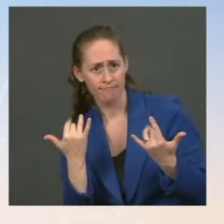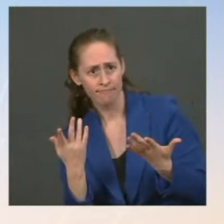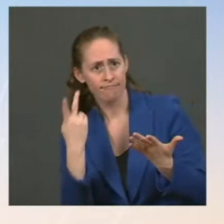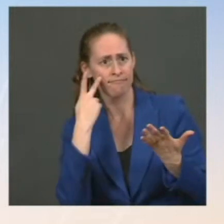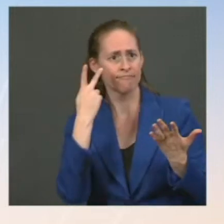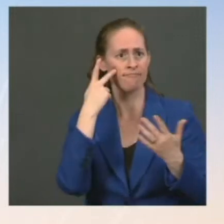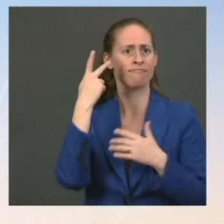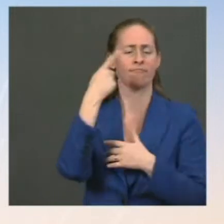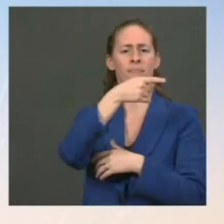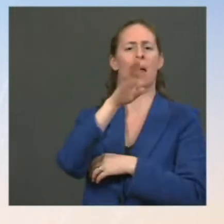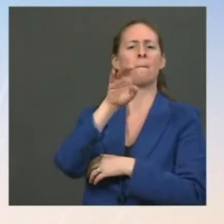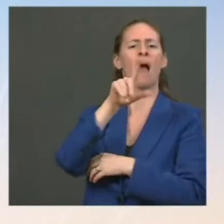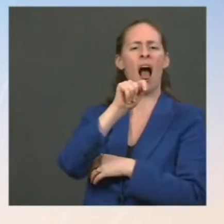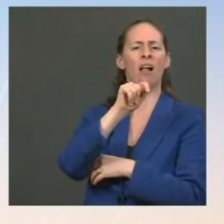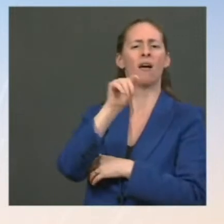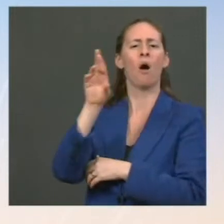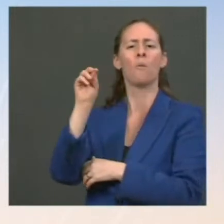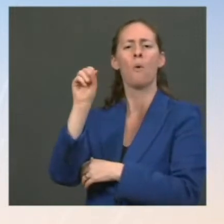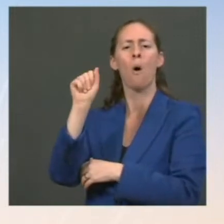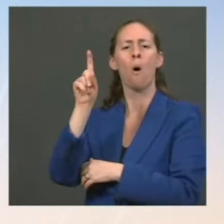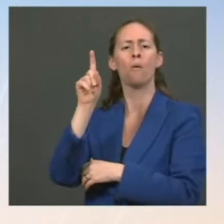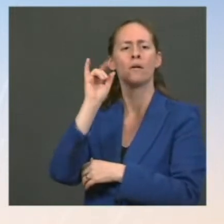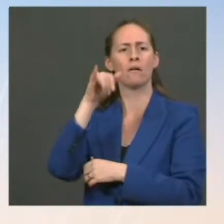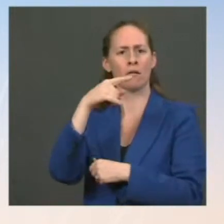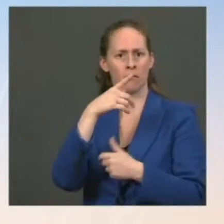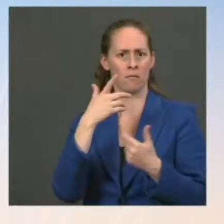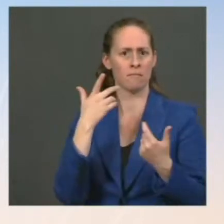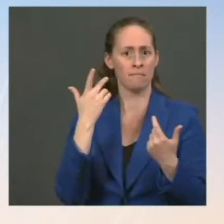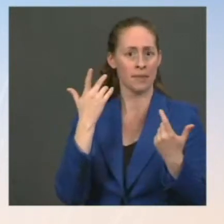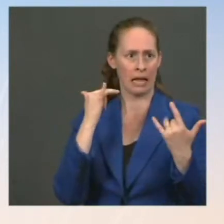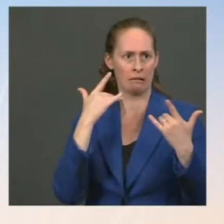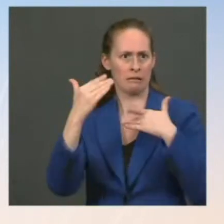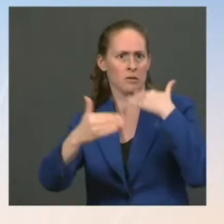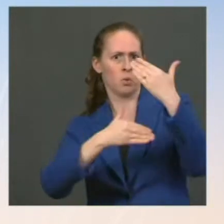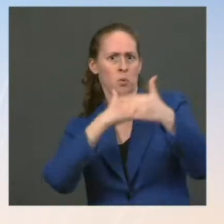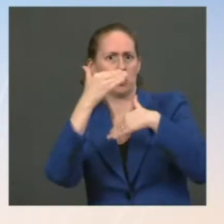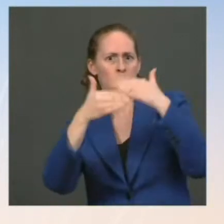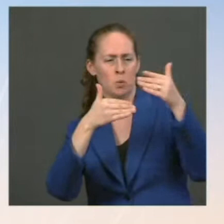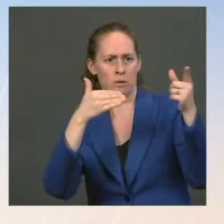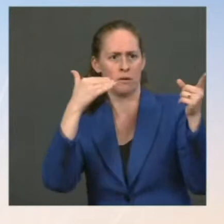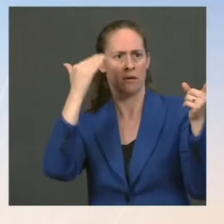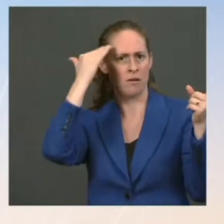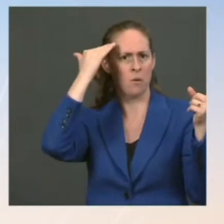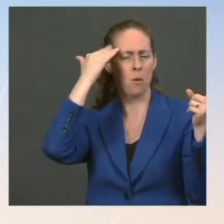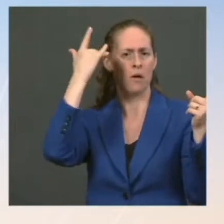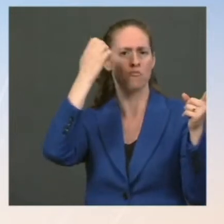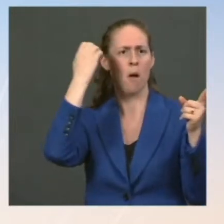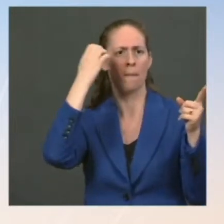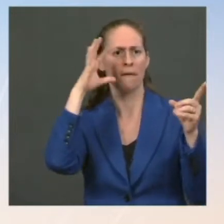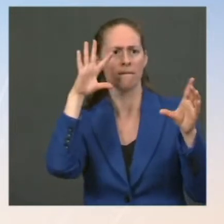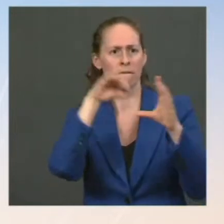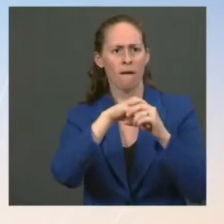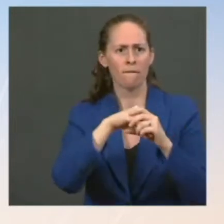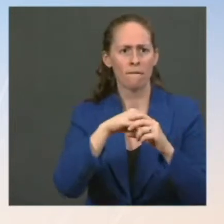an alternative to Belt and Road, aside from what it is doing with Europe, a U.S.-based... Aside from Build Back Better